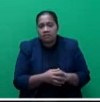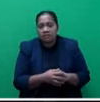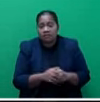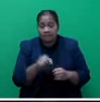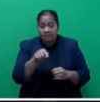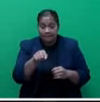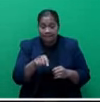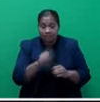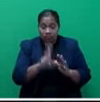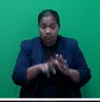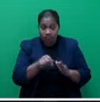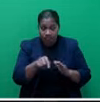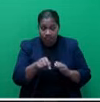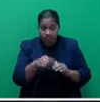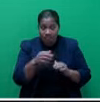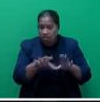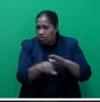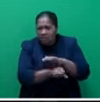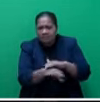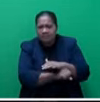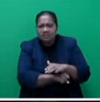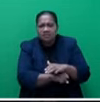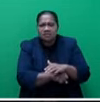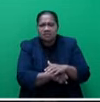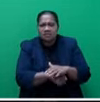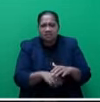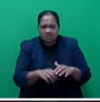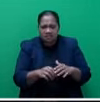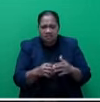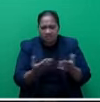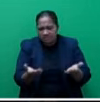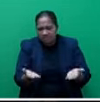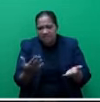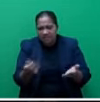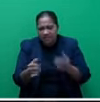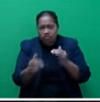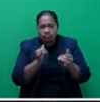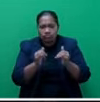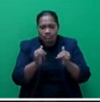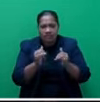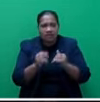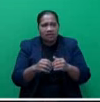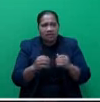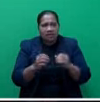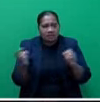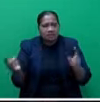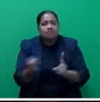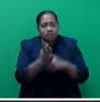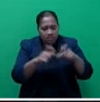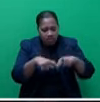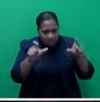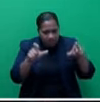diversity. Corruption is not so complex or so widespread as to justify a specialized court." That is